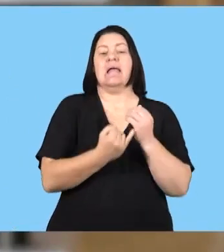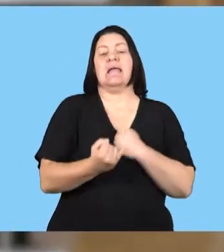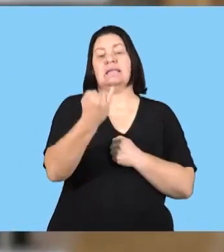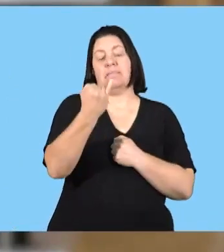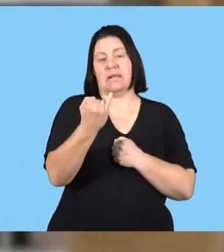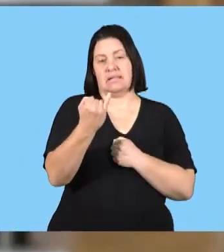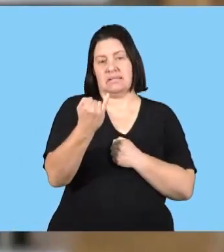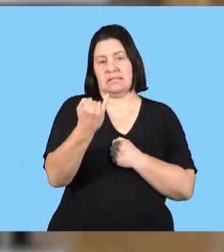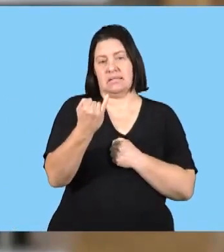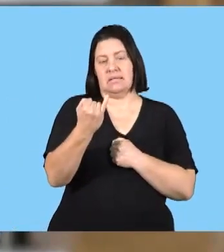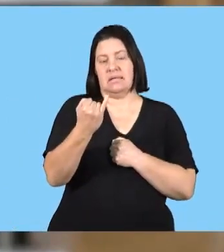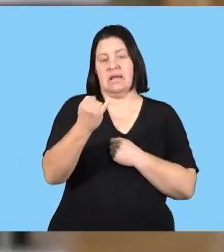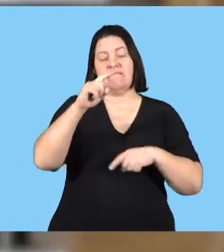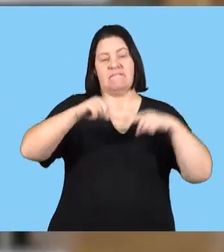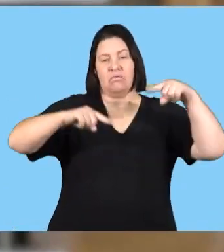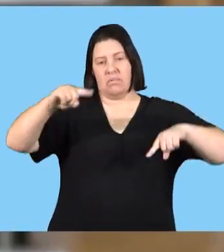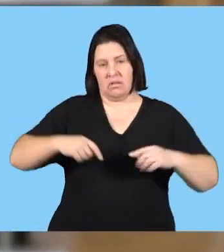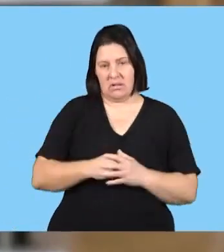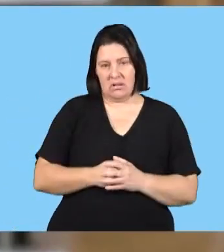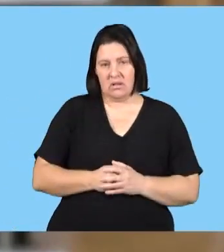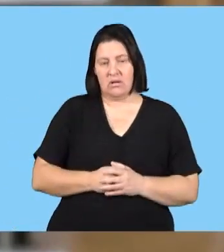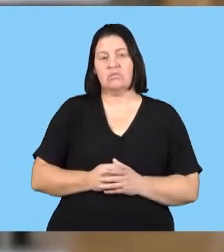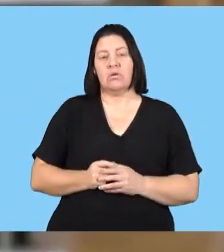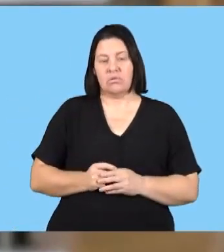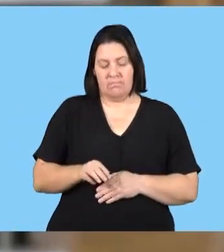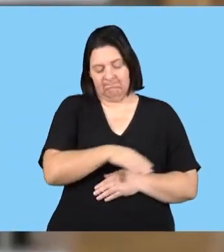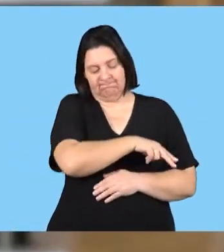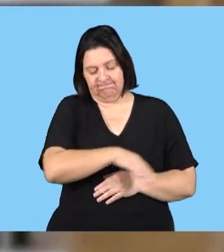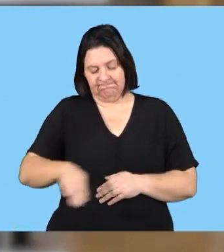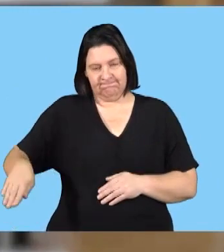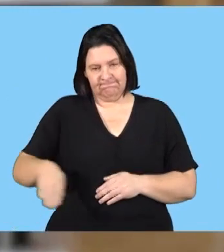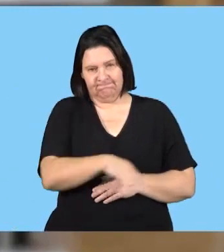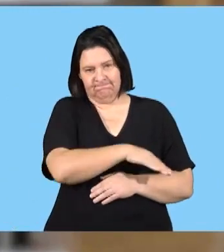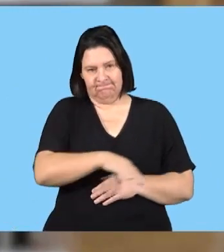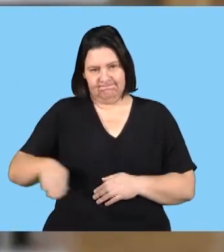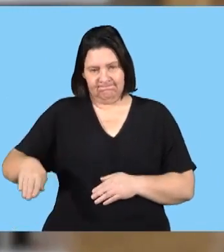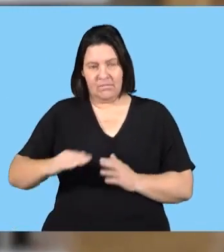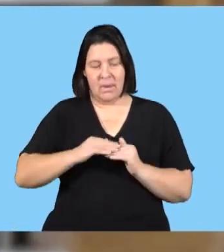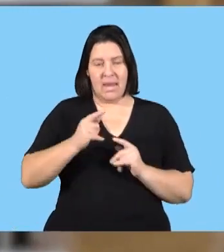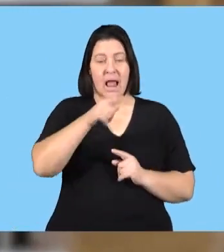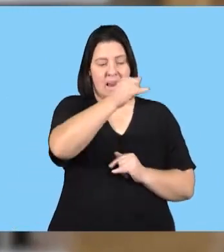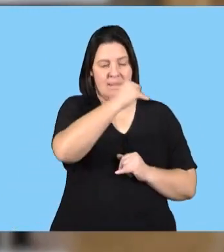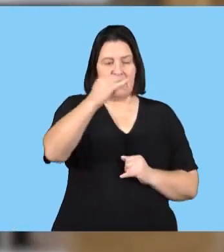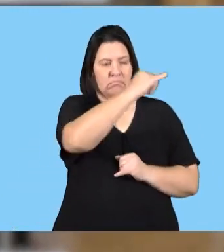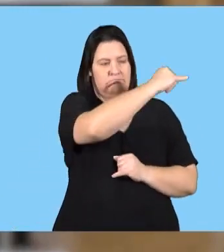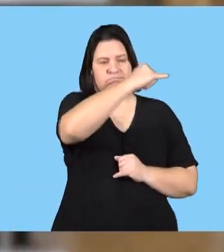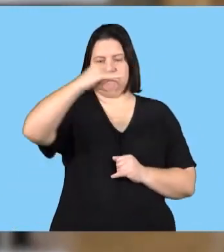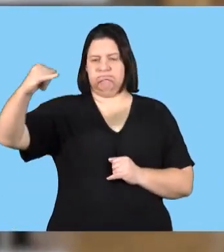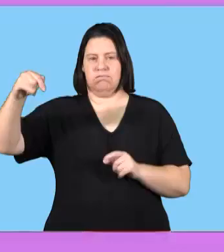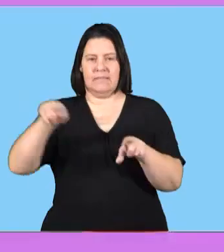independent variable. And remember, the independent variables are the ones which are drawn on the horizontal